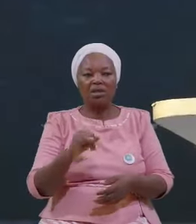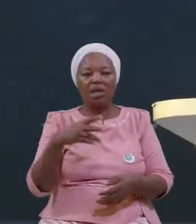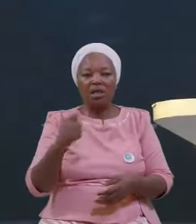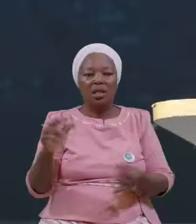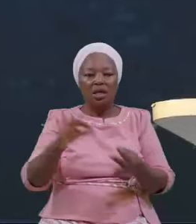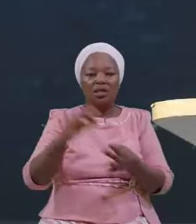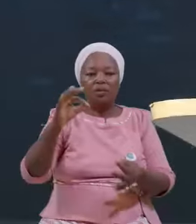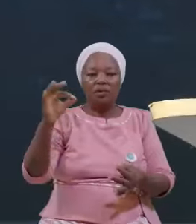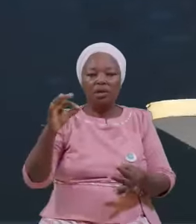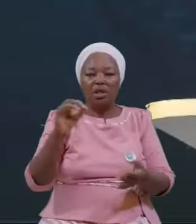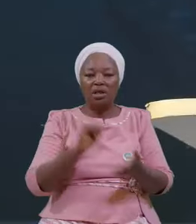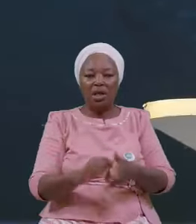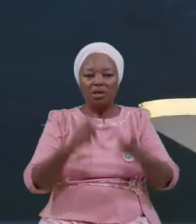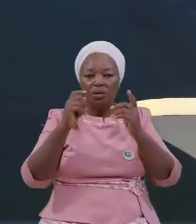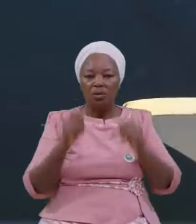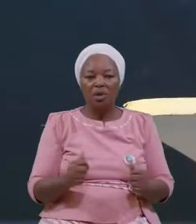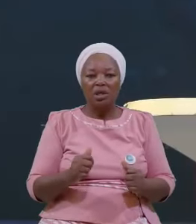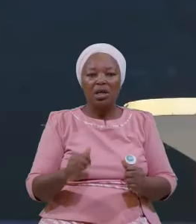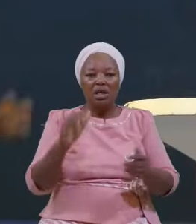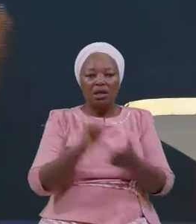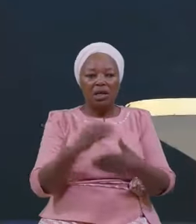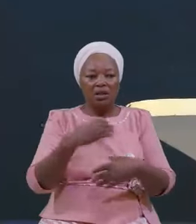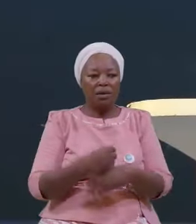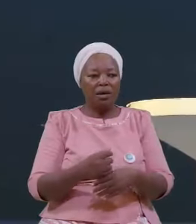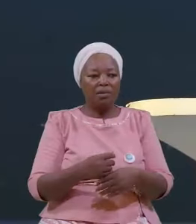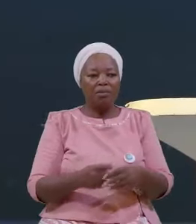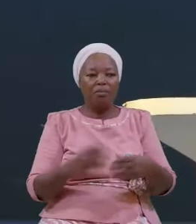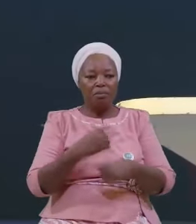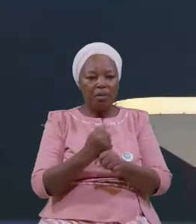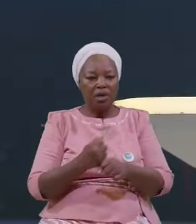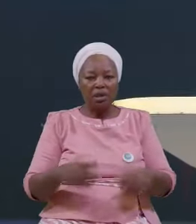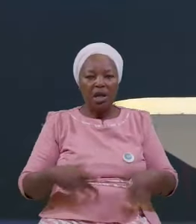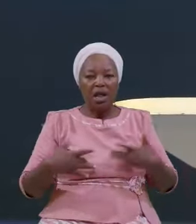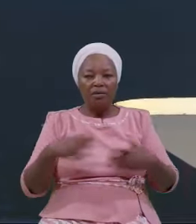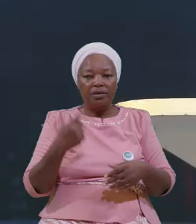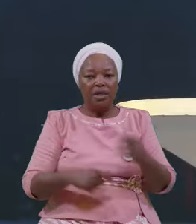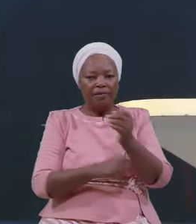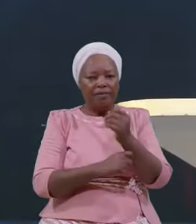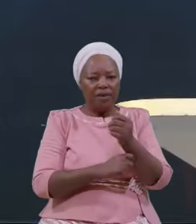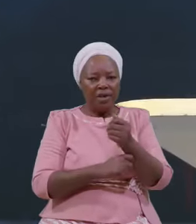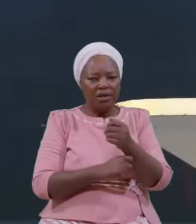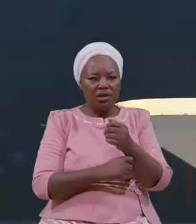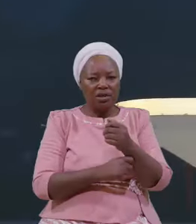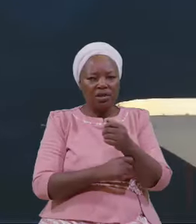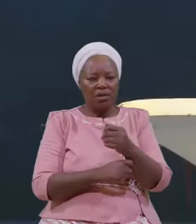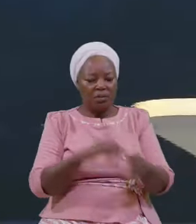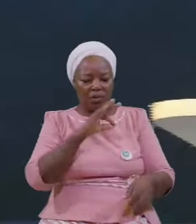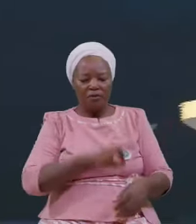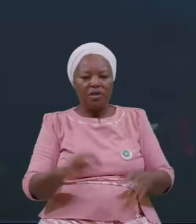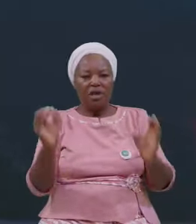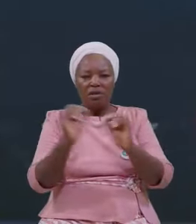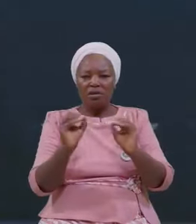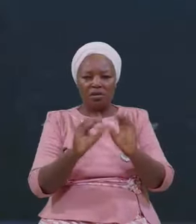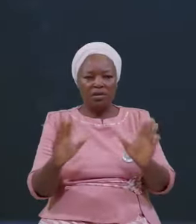the quickness that makes alive. The flesh profited nothing. The